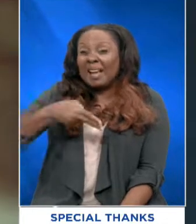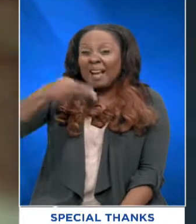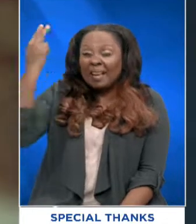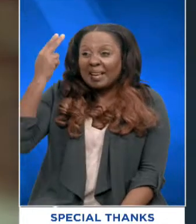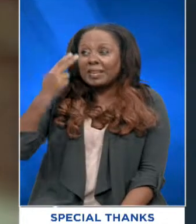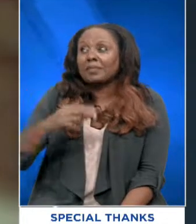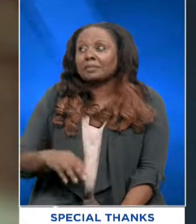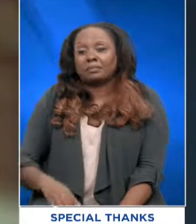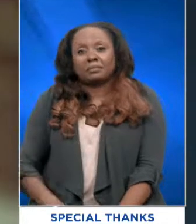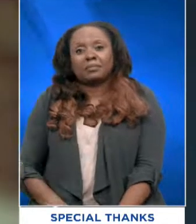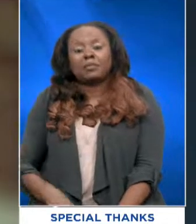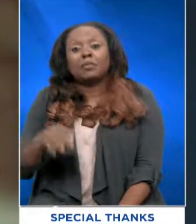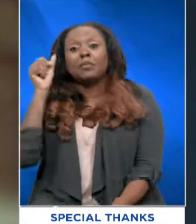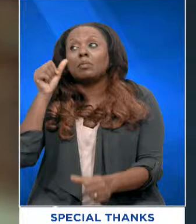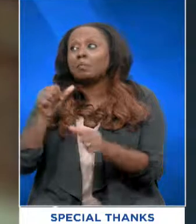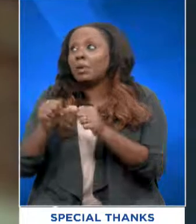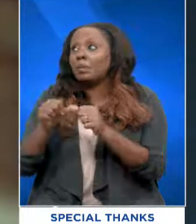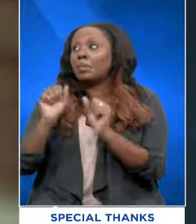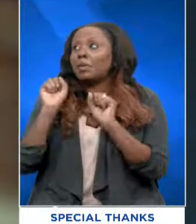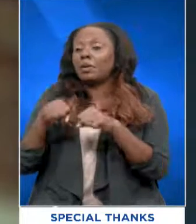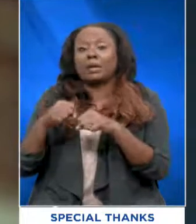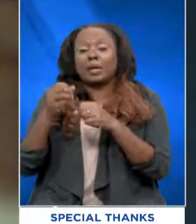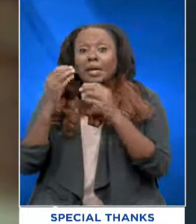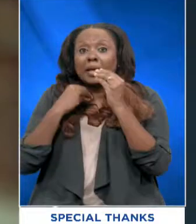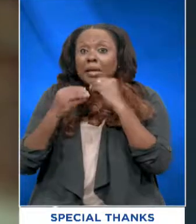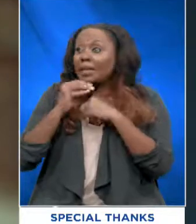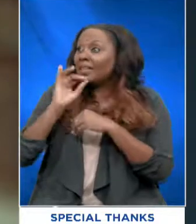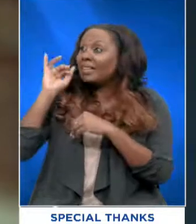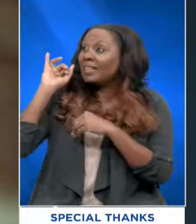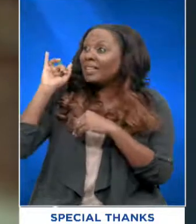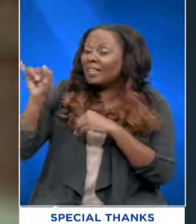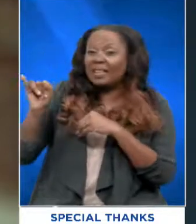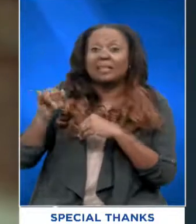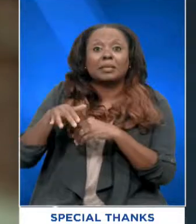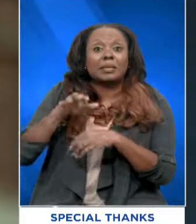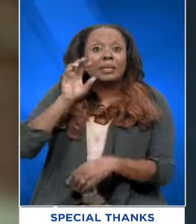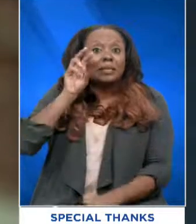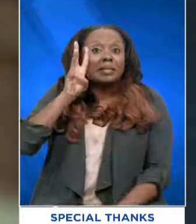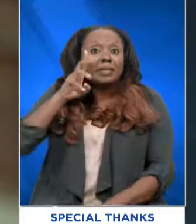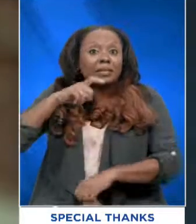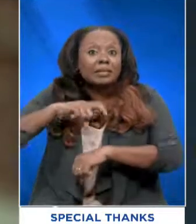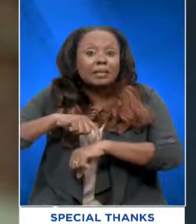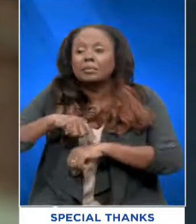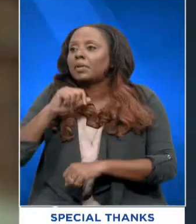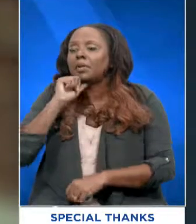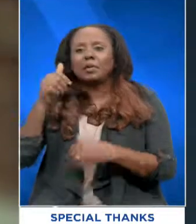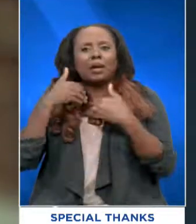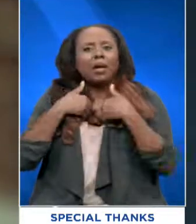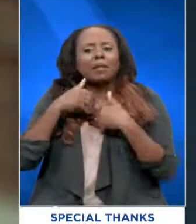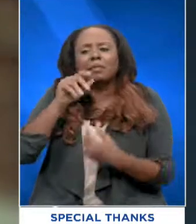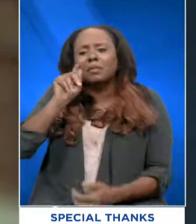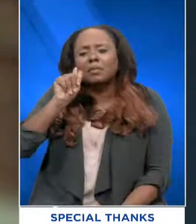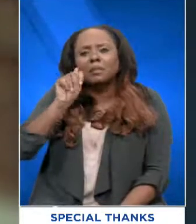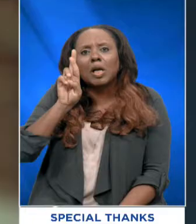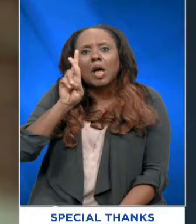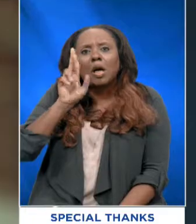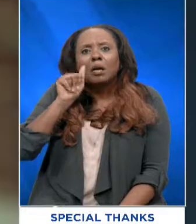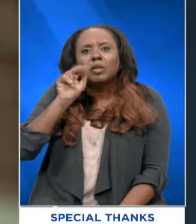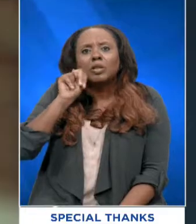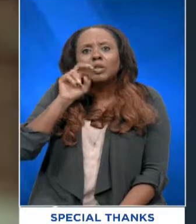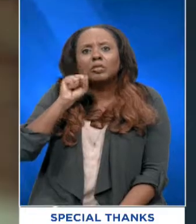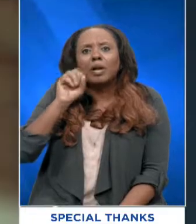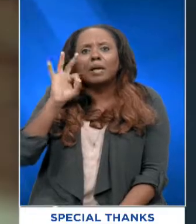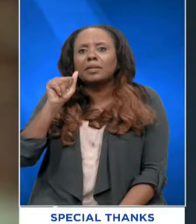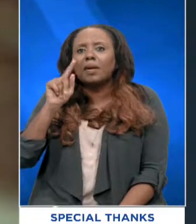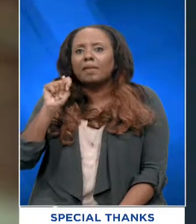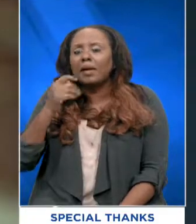Remember, we can get 6 ounces from here. And it doesn't have any trans fat, which is a good thing. The cholesterol is